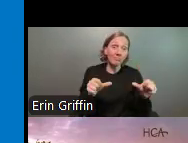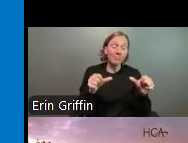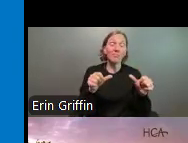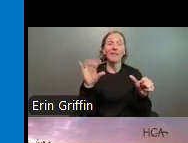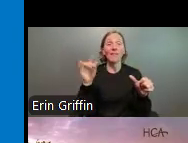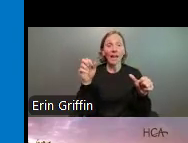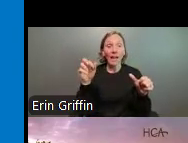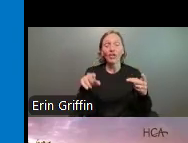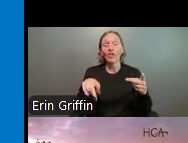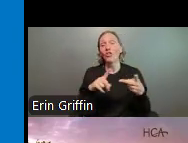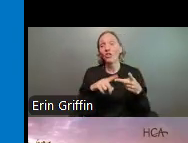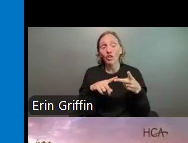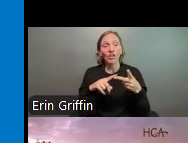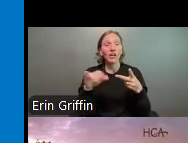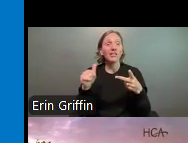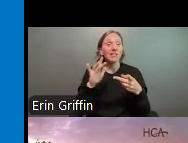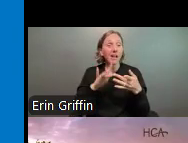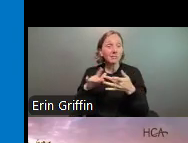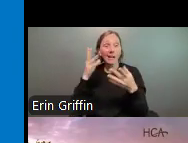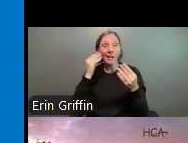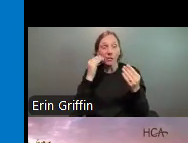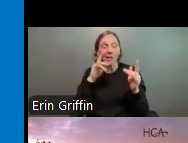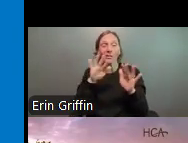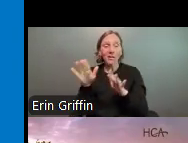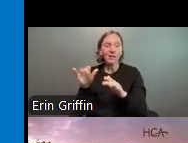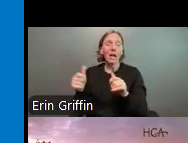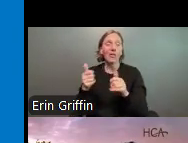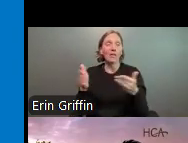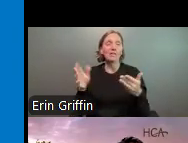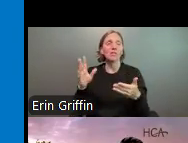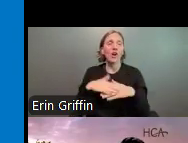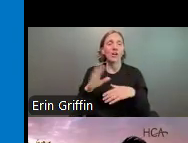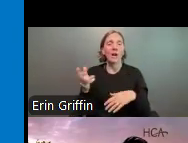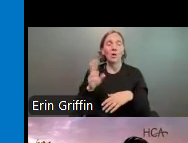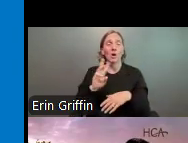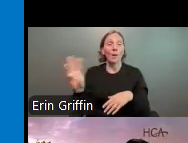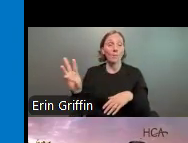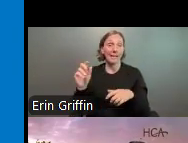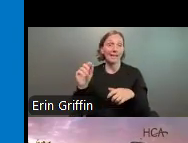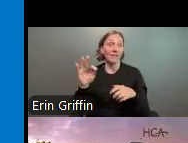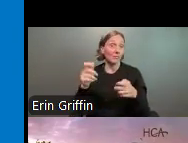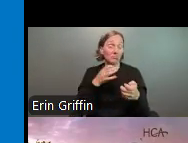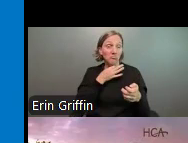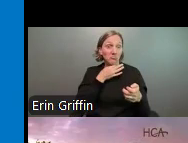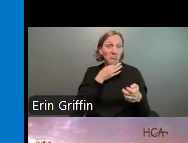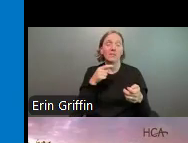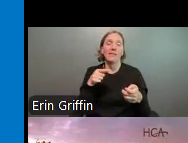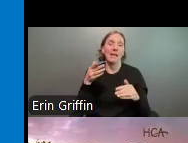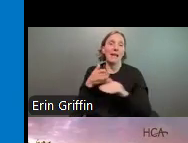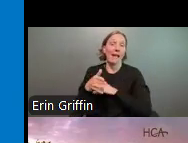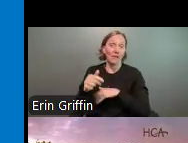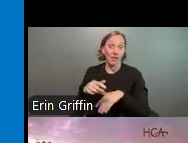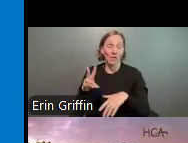as well as contact information should you have questions after the webinar. I think there